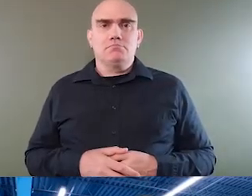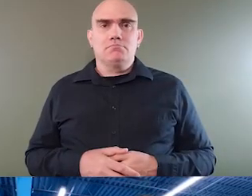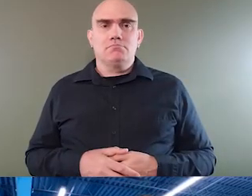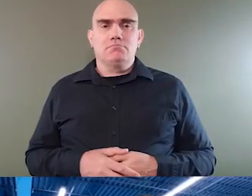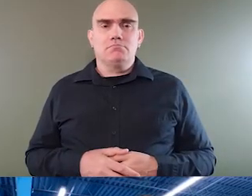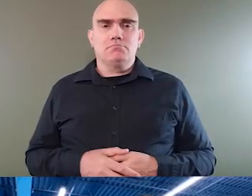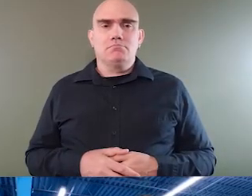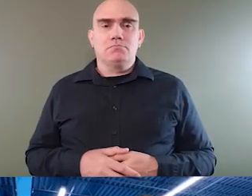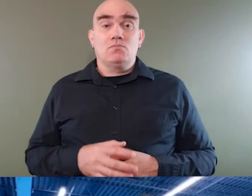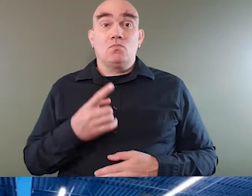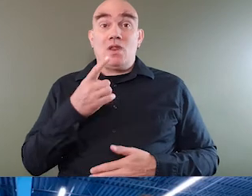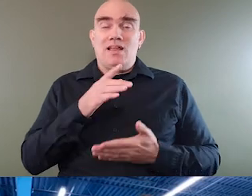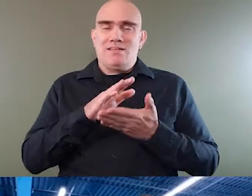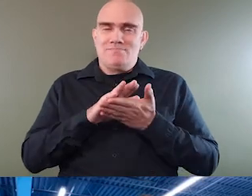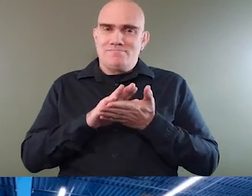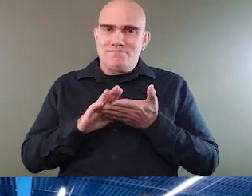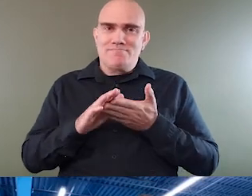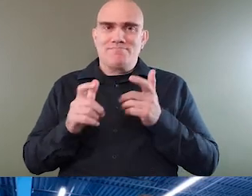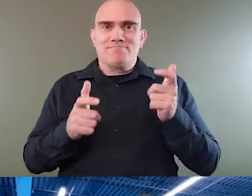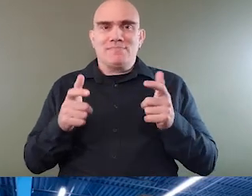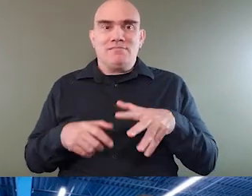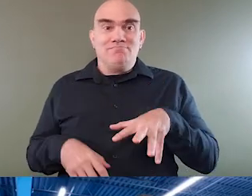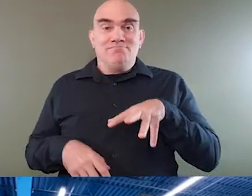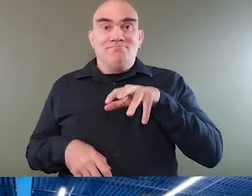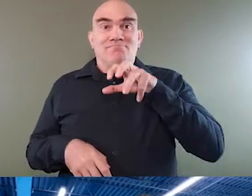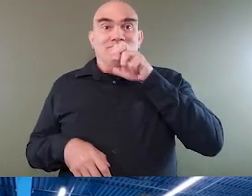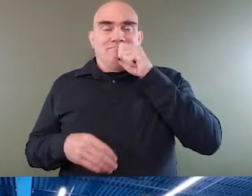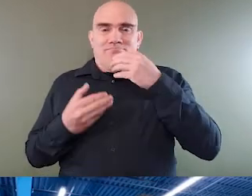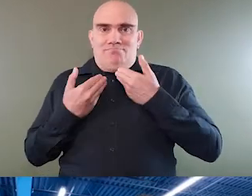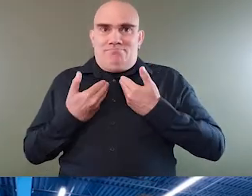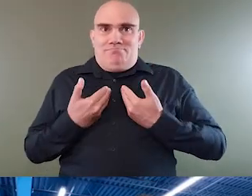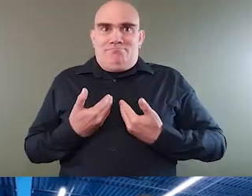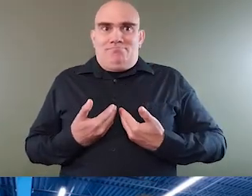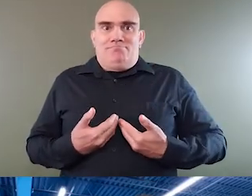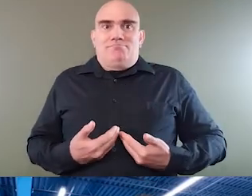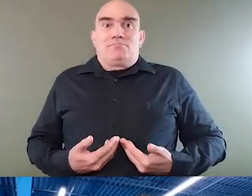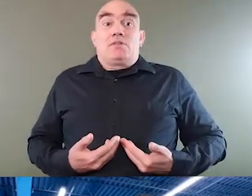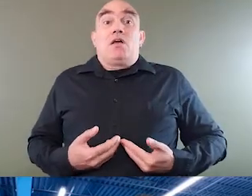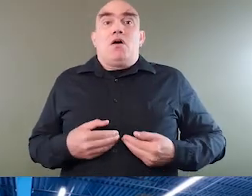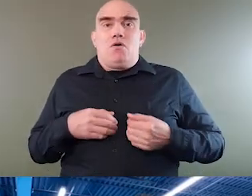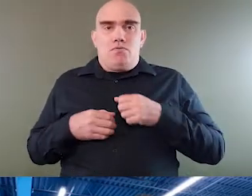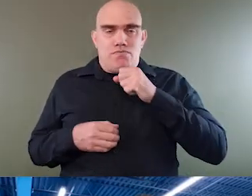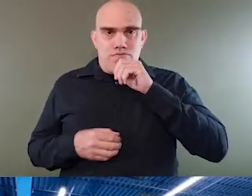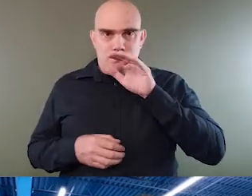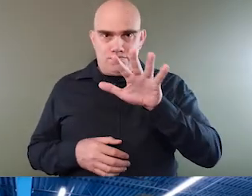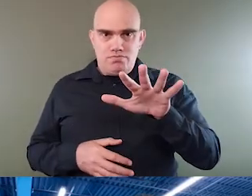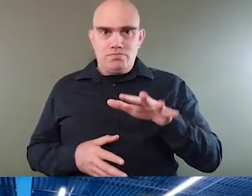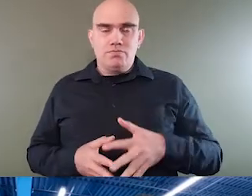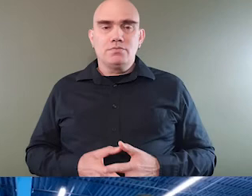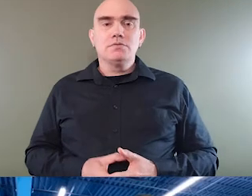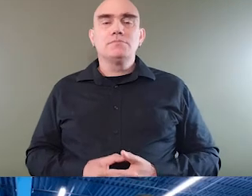Take one nice big inhale. Deep into your lungs and exhale.